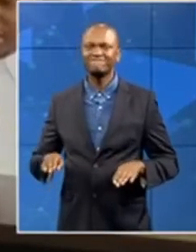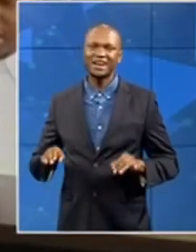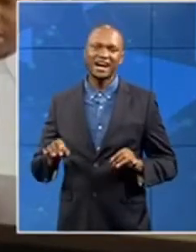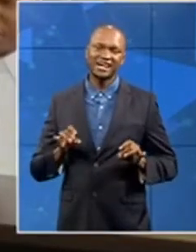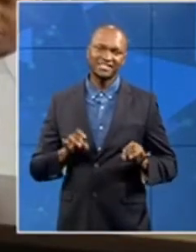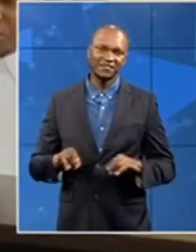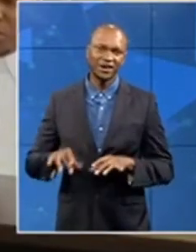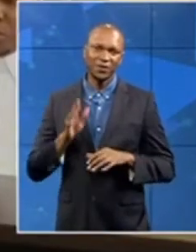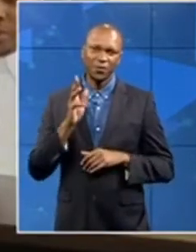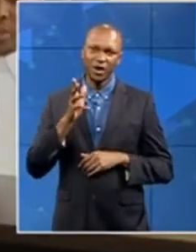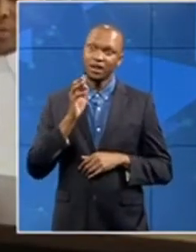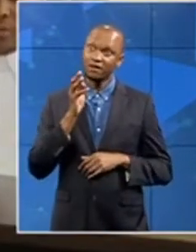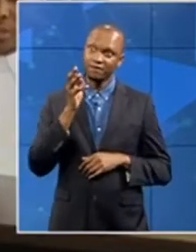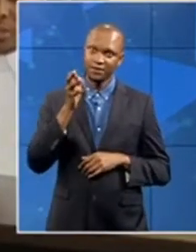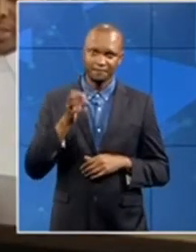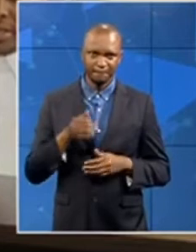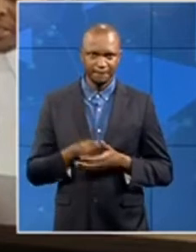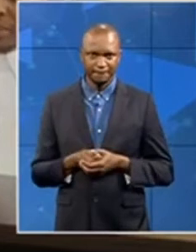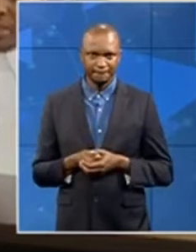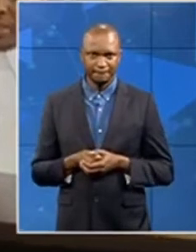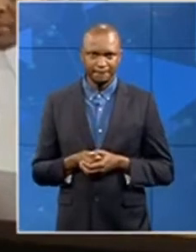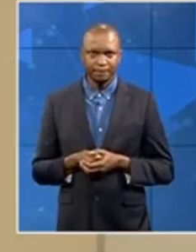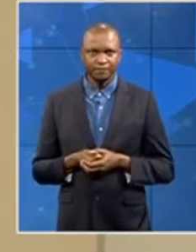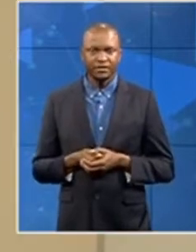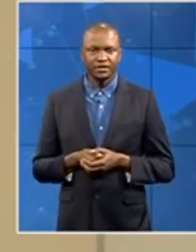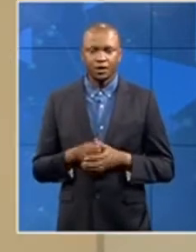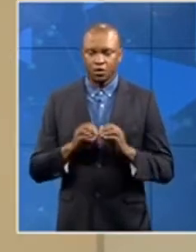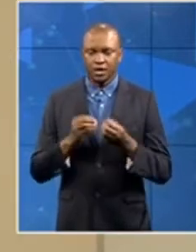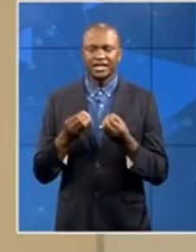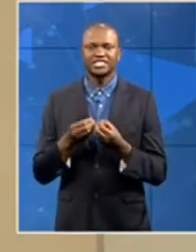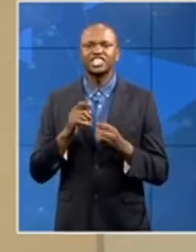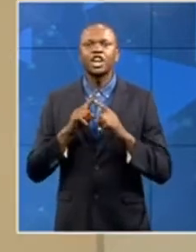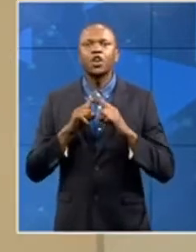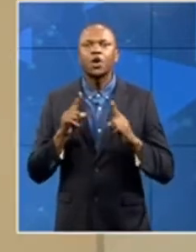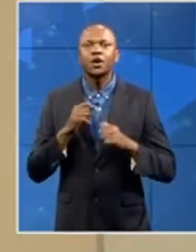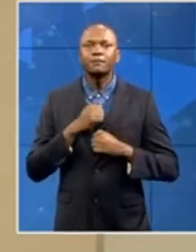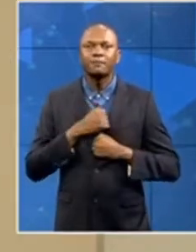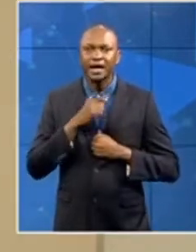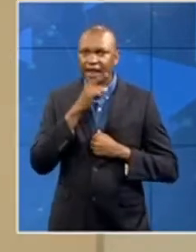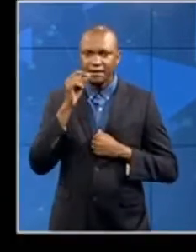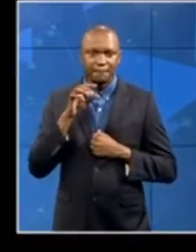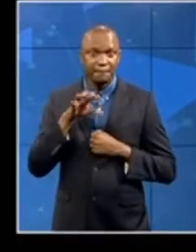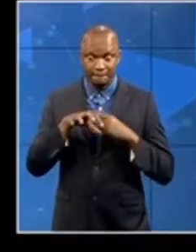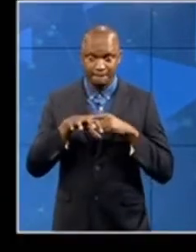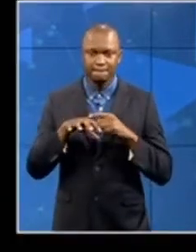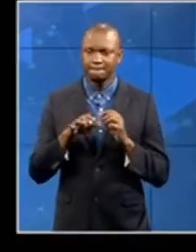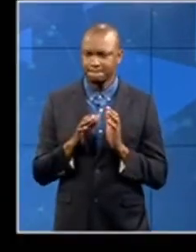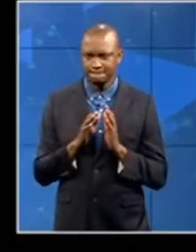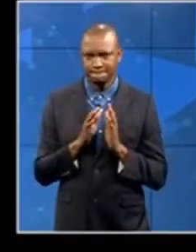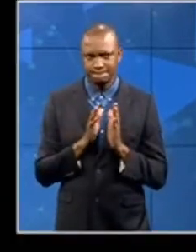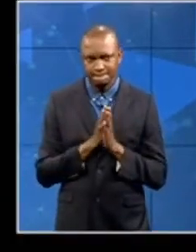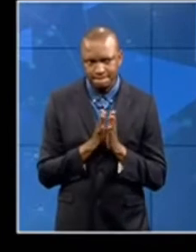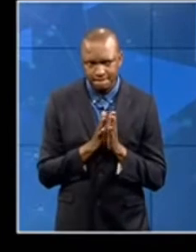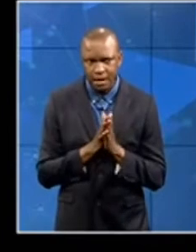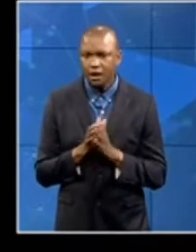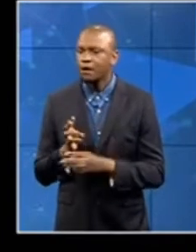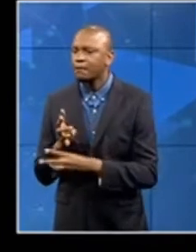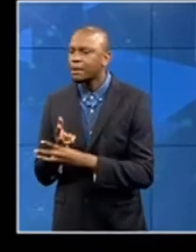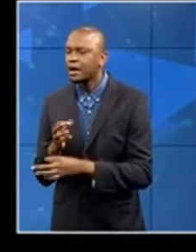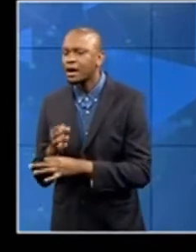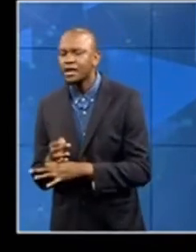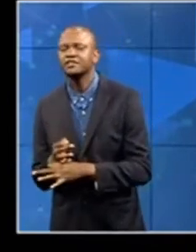iNot in My Name seyende lubito lwavelonge kuthi kube netindlela batali labangatisebentisa kuthi baphenyisise